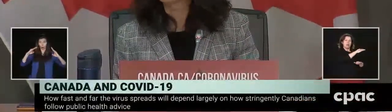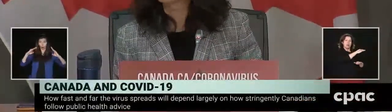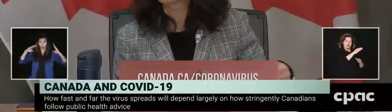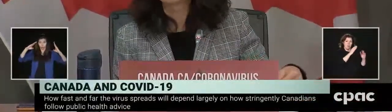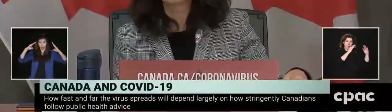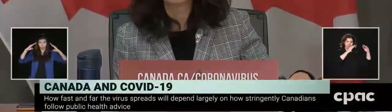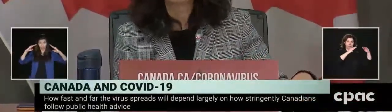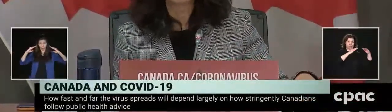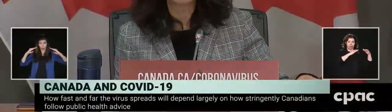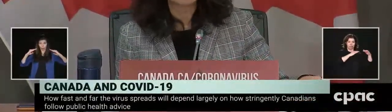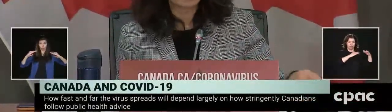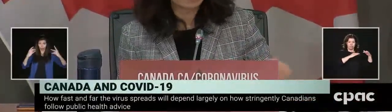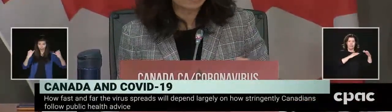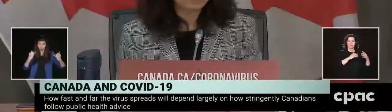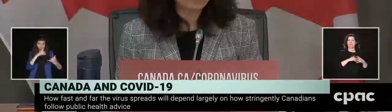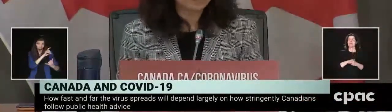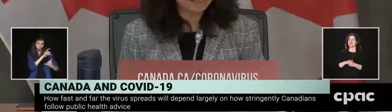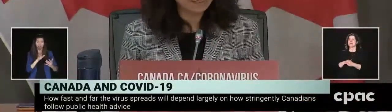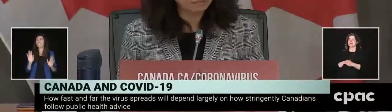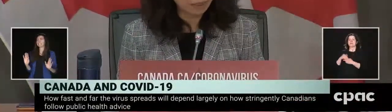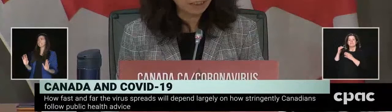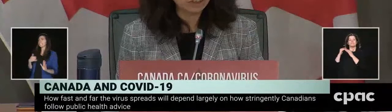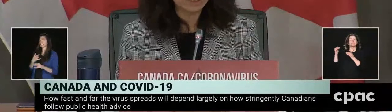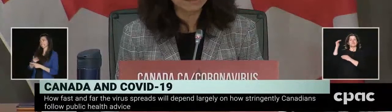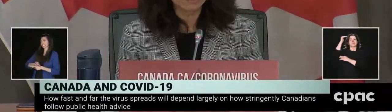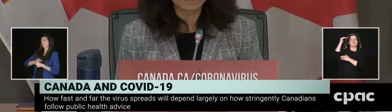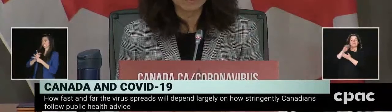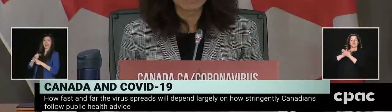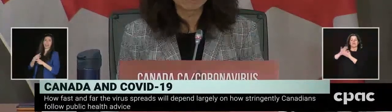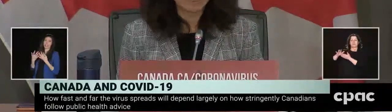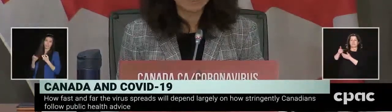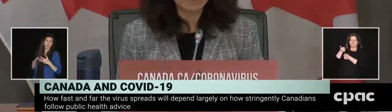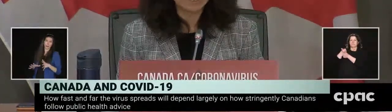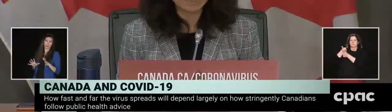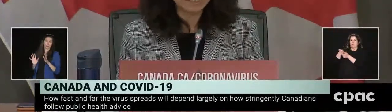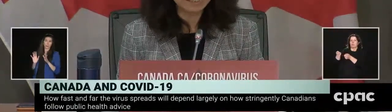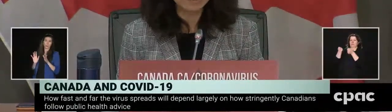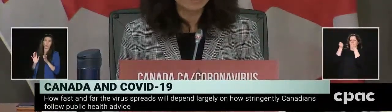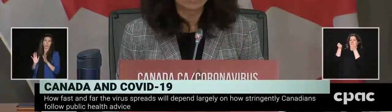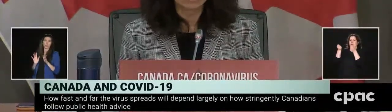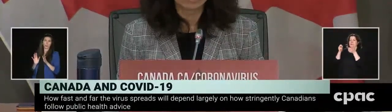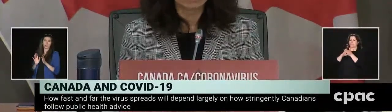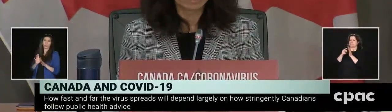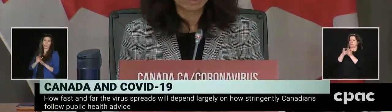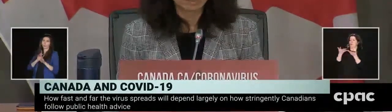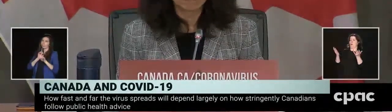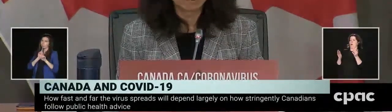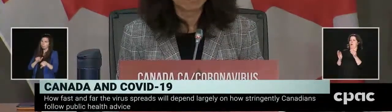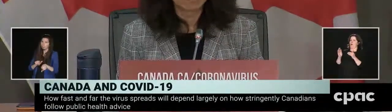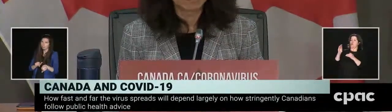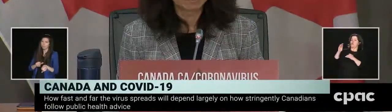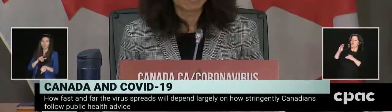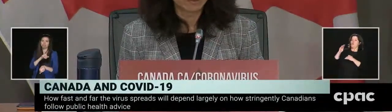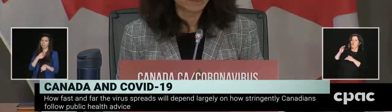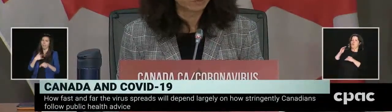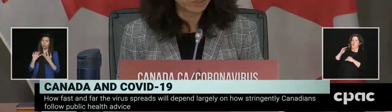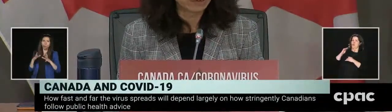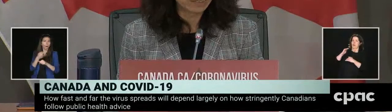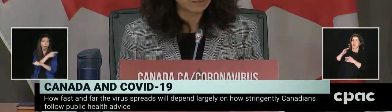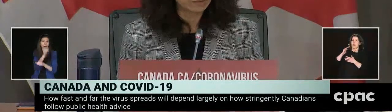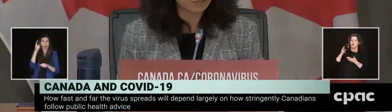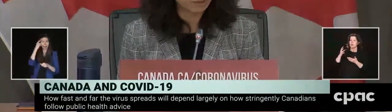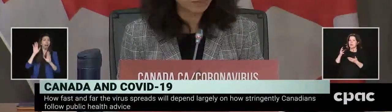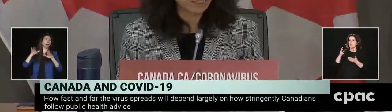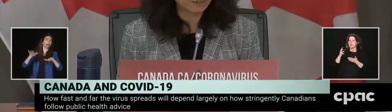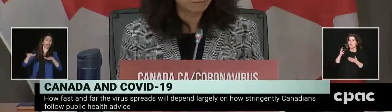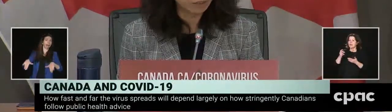about the interpretation, because it doesn't take much if someone relaxes or don't perform as